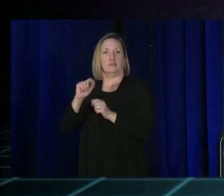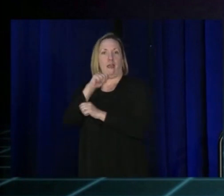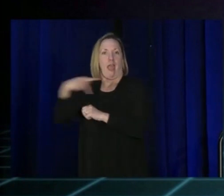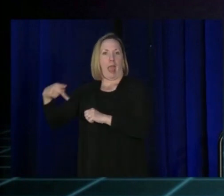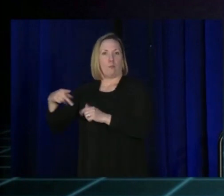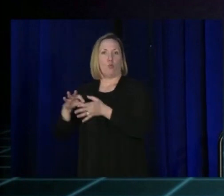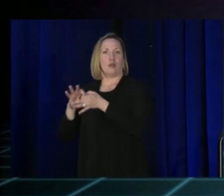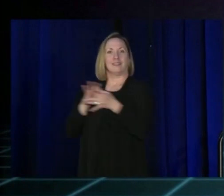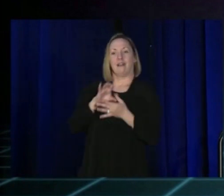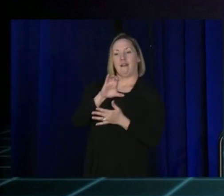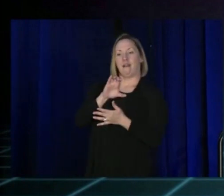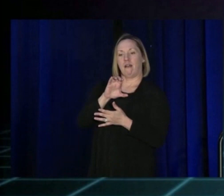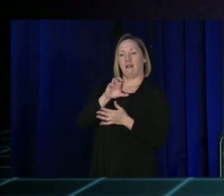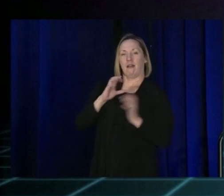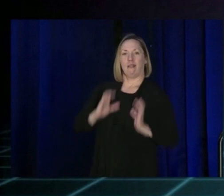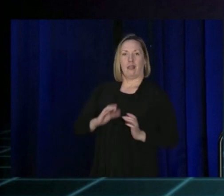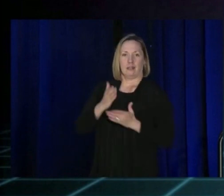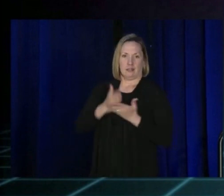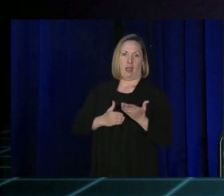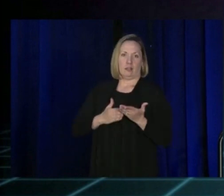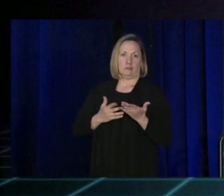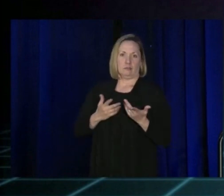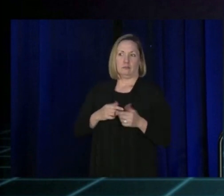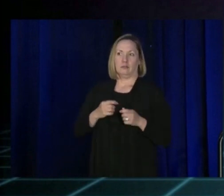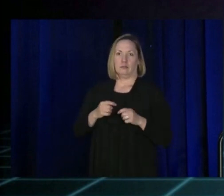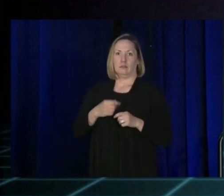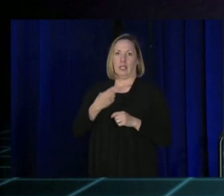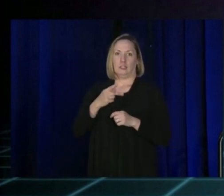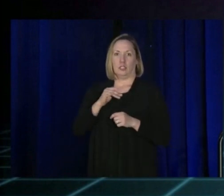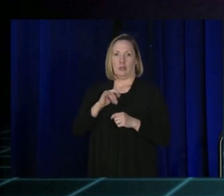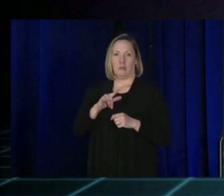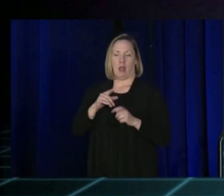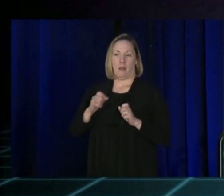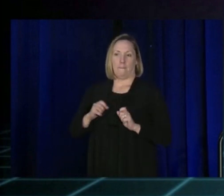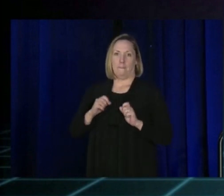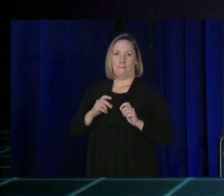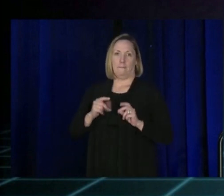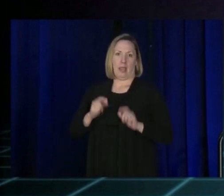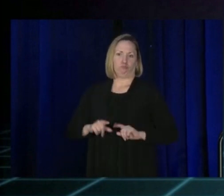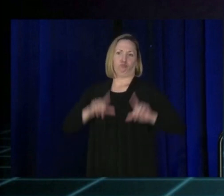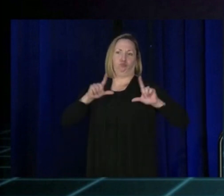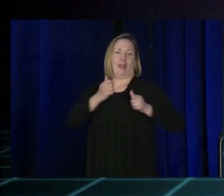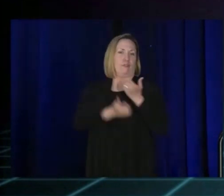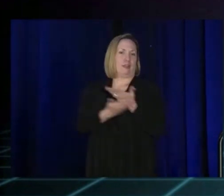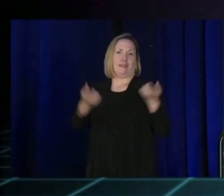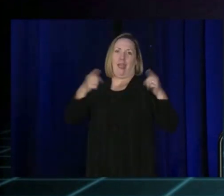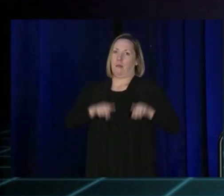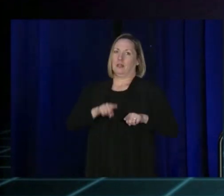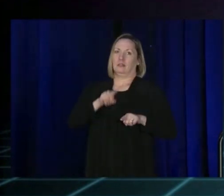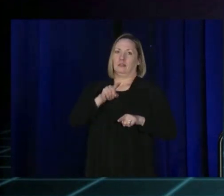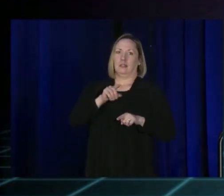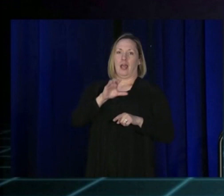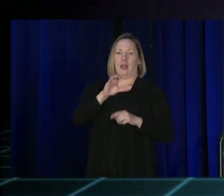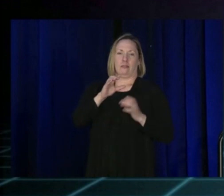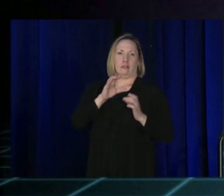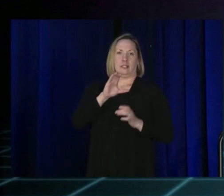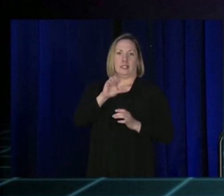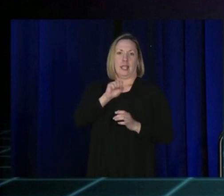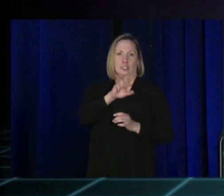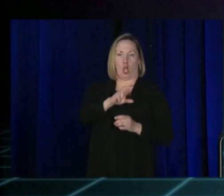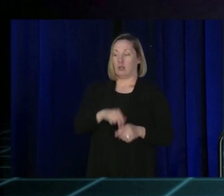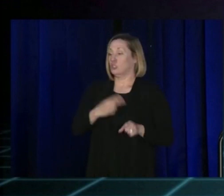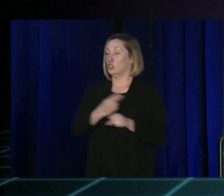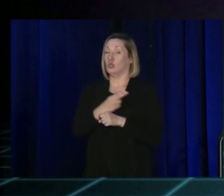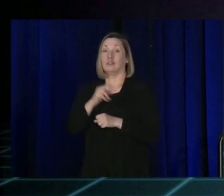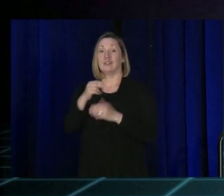empty HTML page, and bam, everything happened on the client. So you can use Next.js to build a client-side